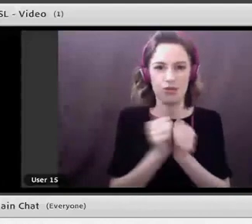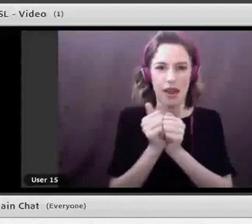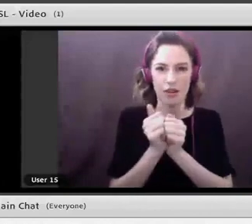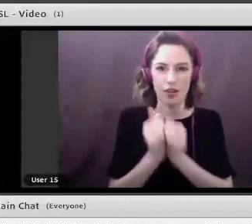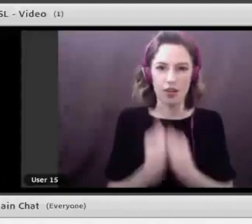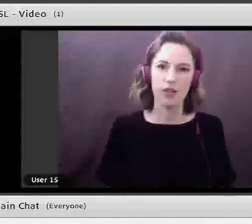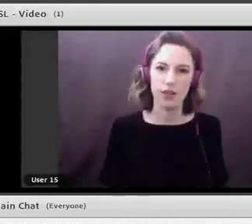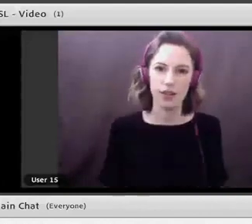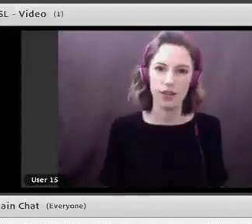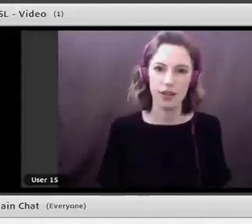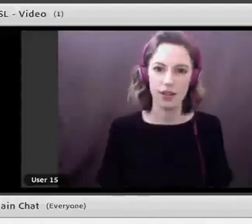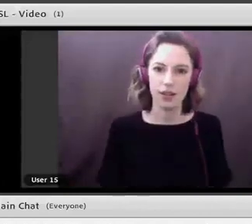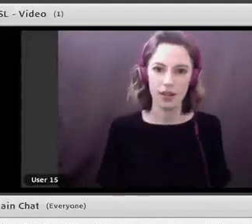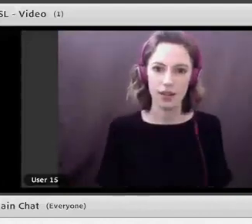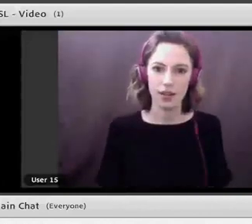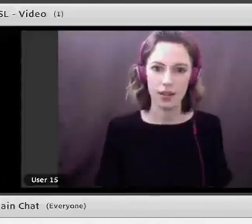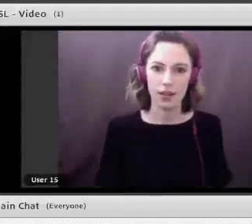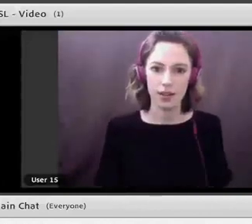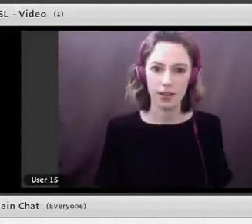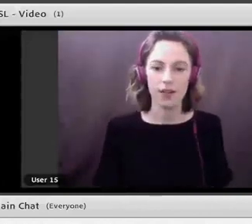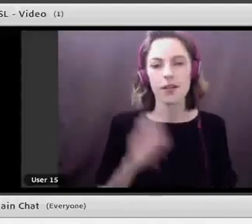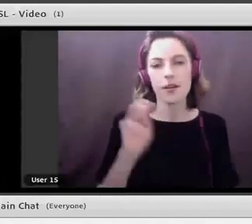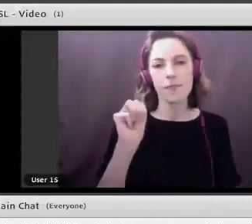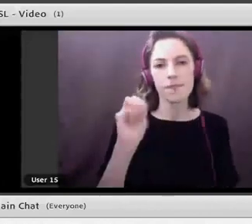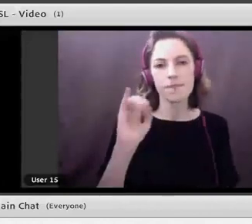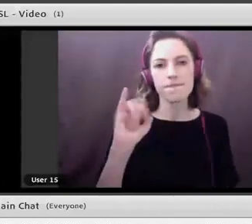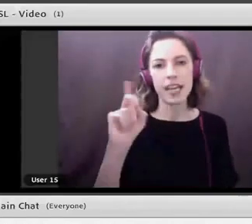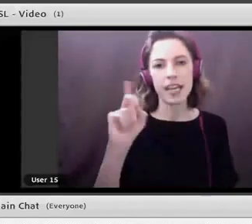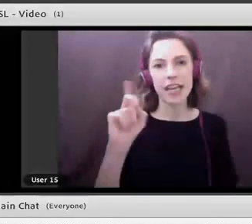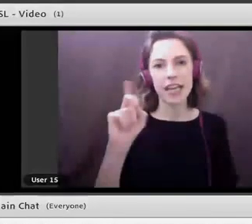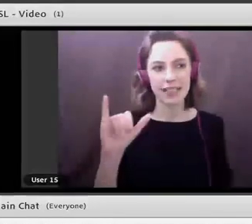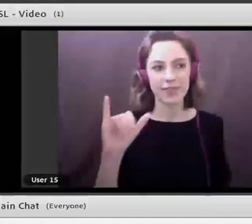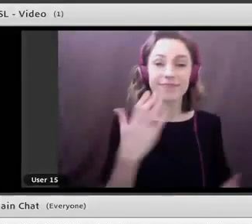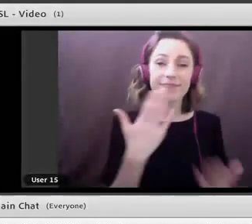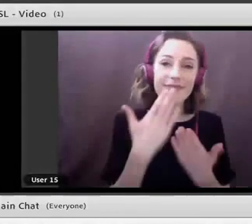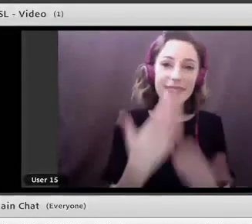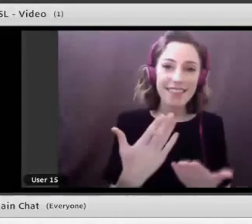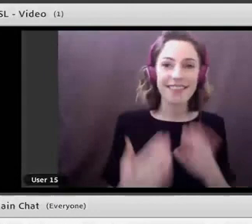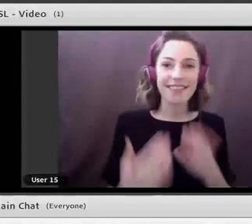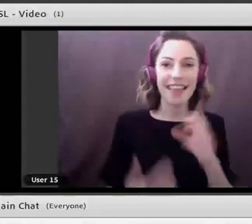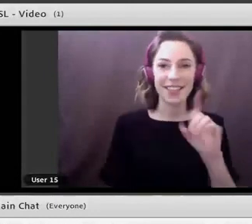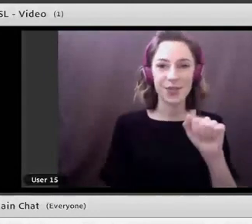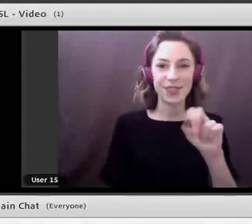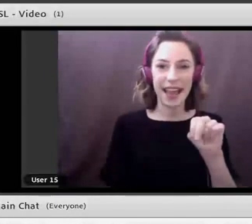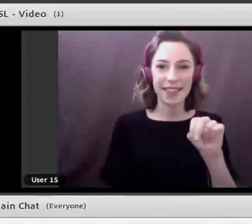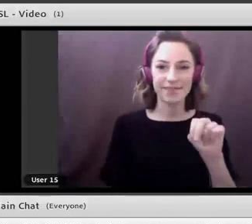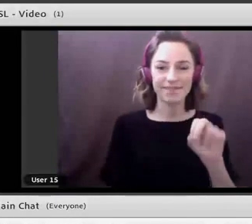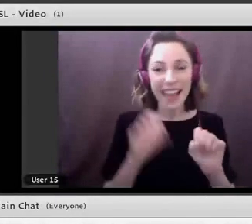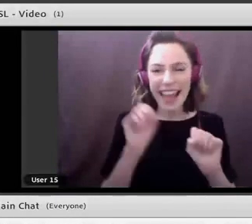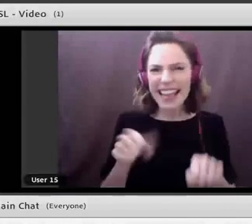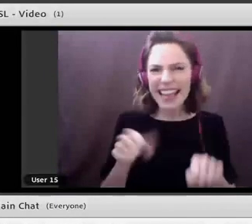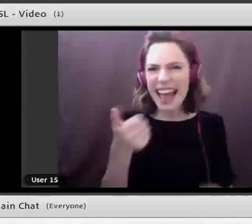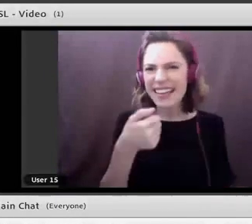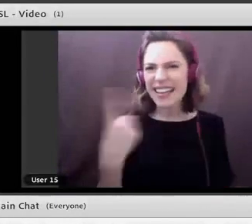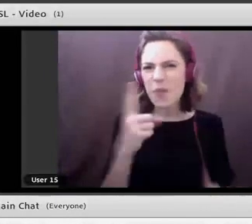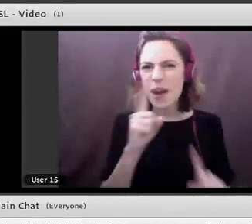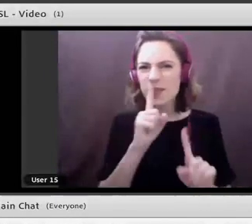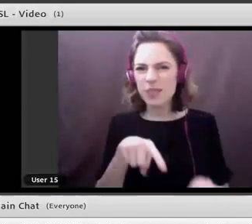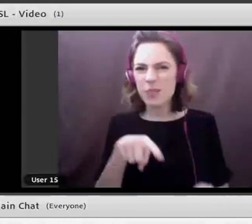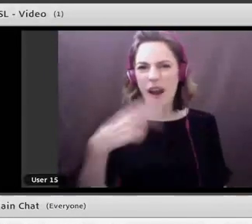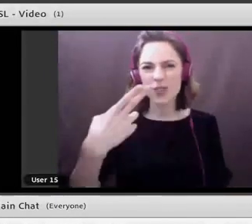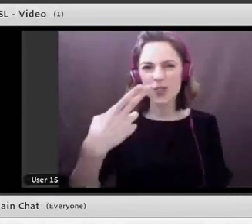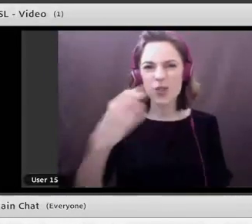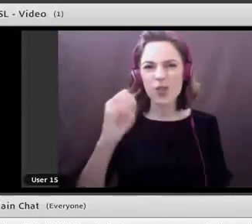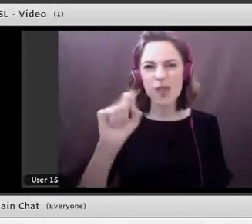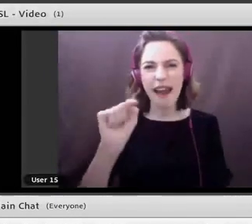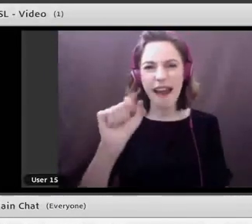Thank you, Dan. I'm wondering if anyone can speak to Hedel's comment in the main chat, and then following that,